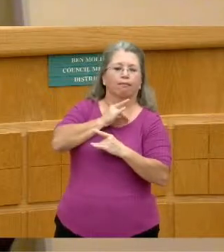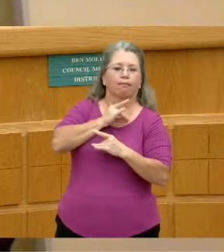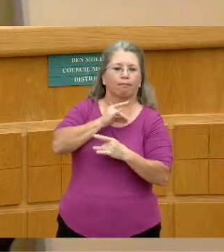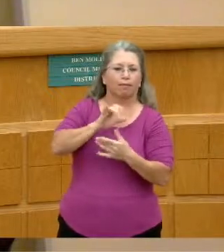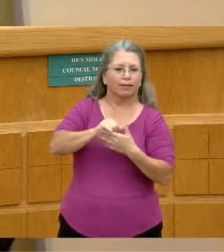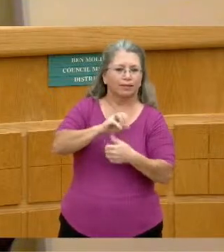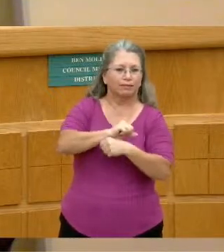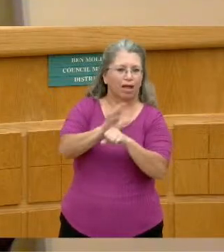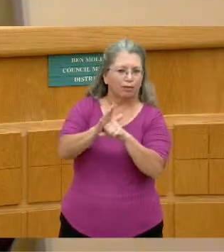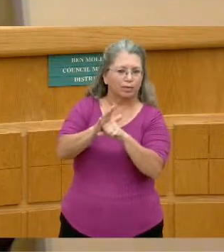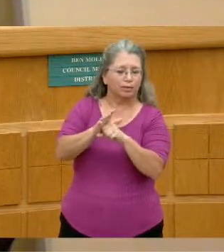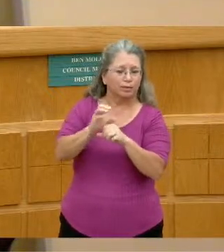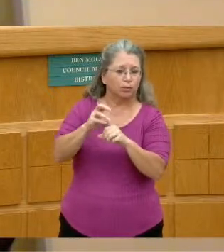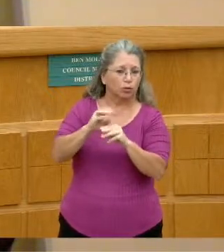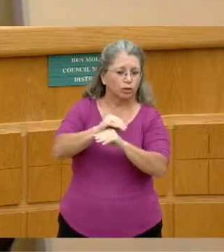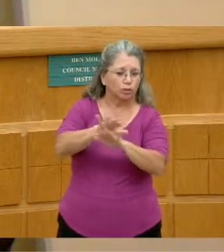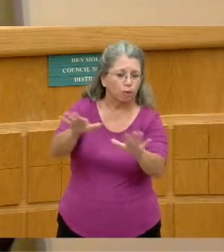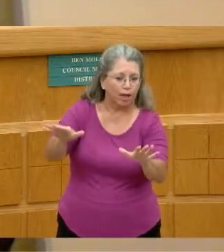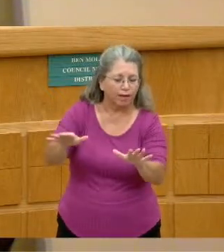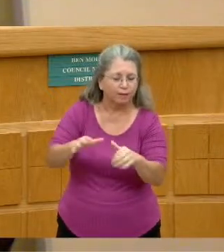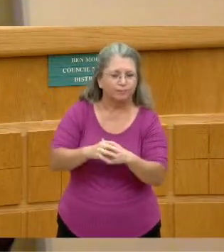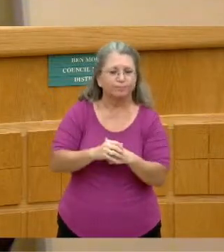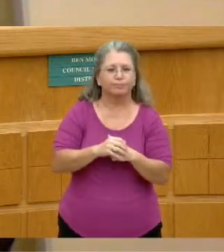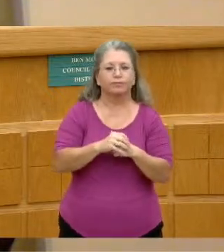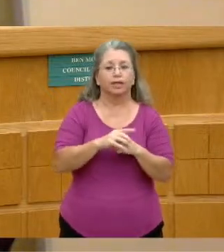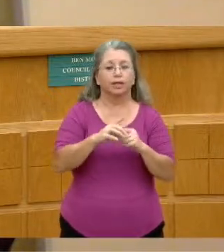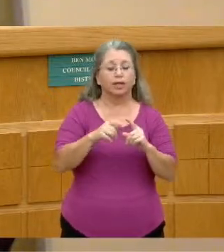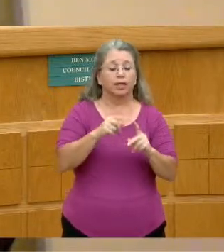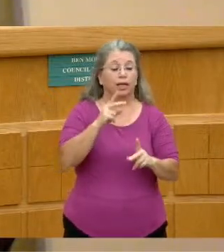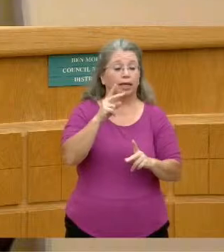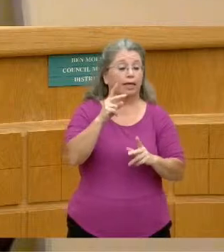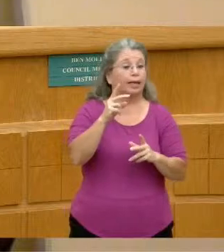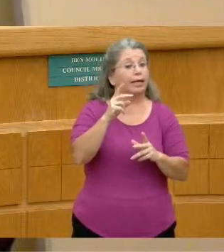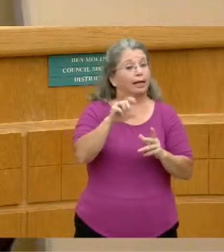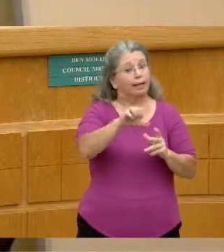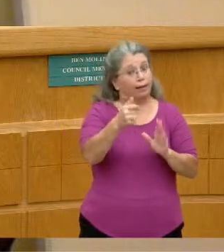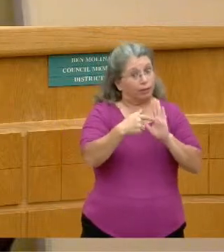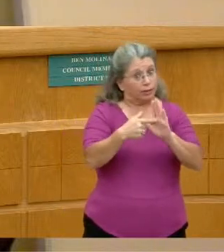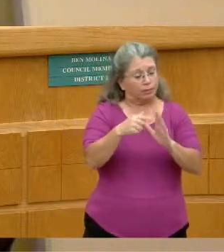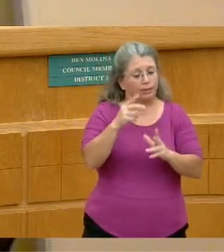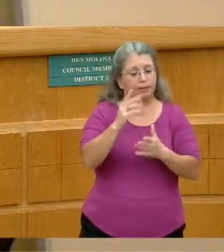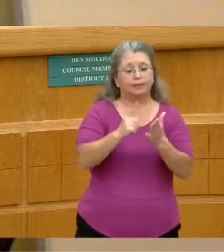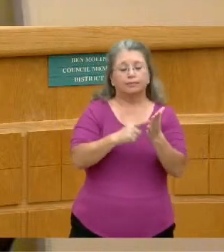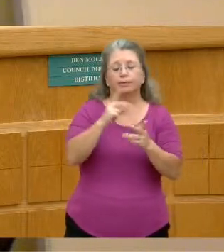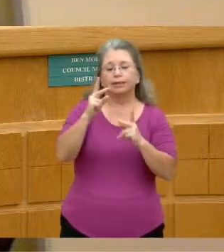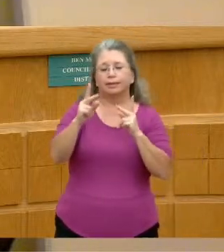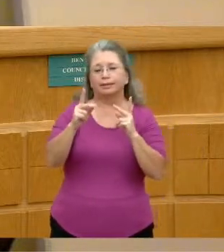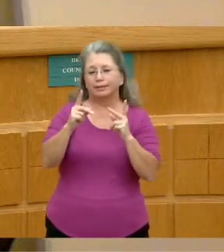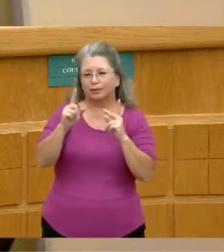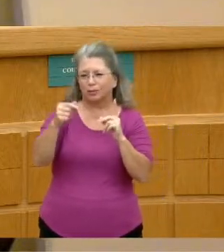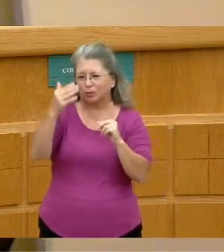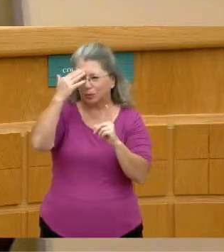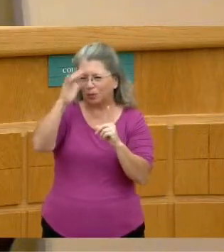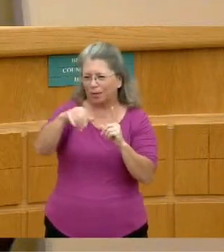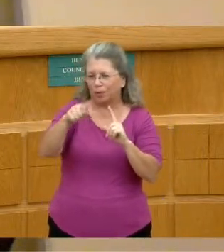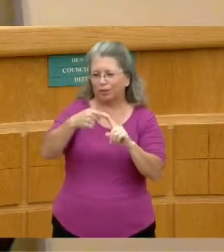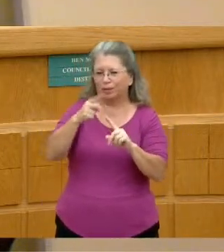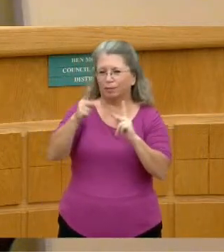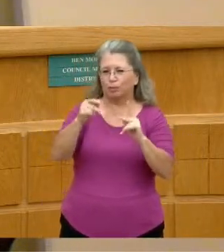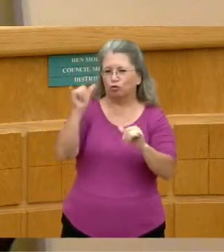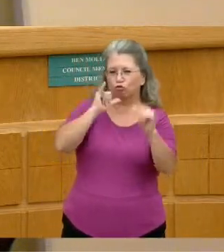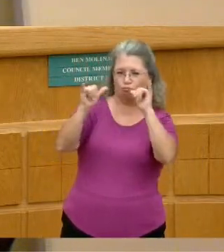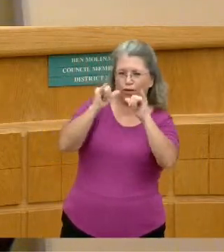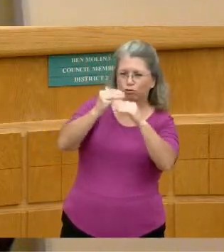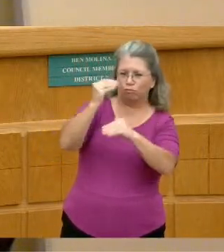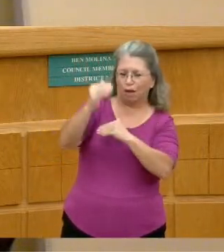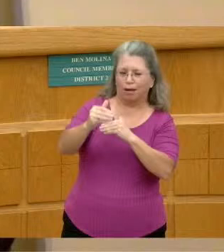disease. When people drink too much, we all know that good judgment goes right out the window. So don't be around others that